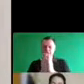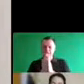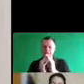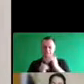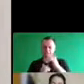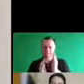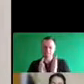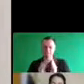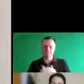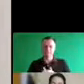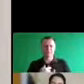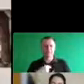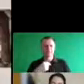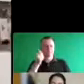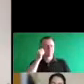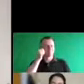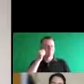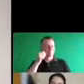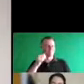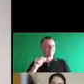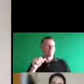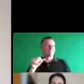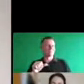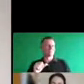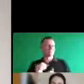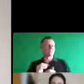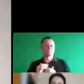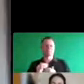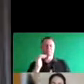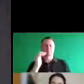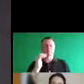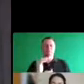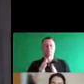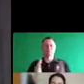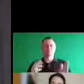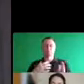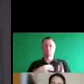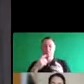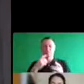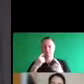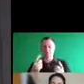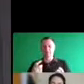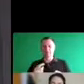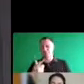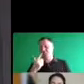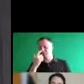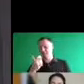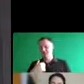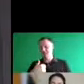was aware that I should probably go bigger. I should probably take more care. So I did. So a portion of